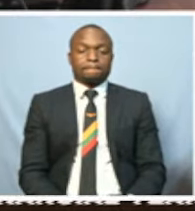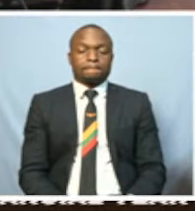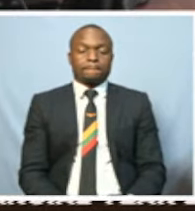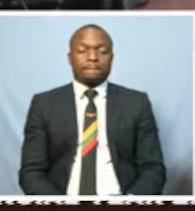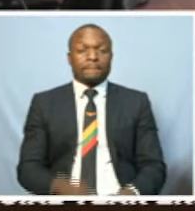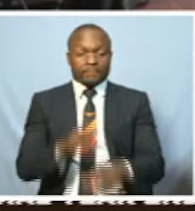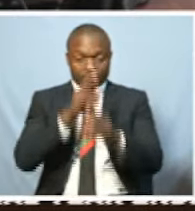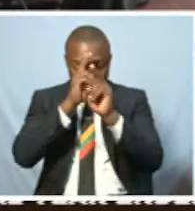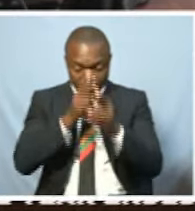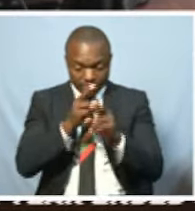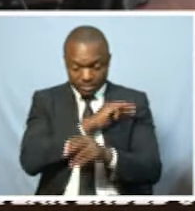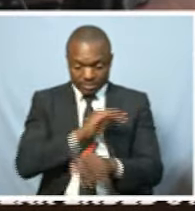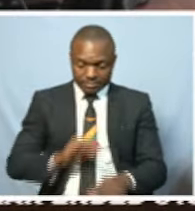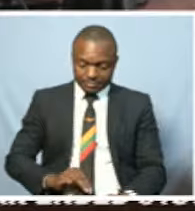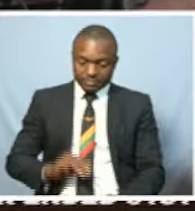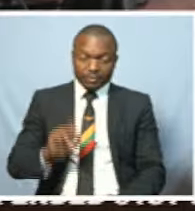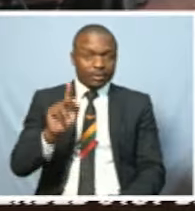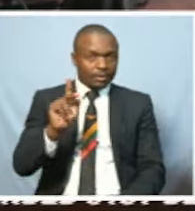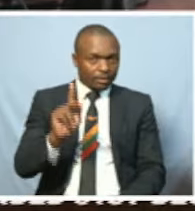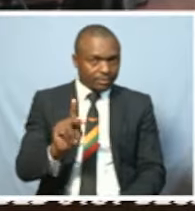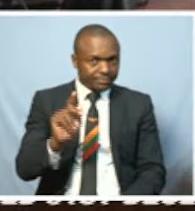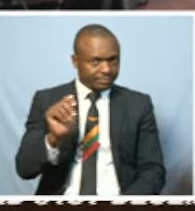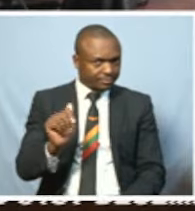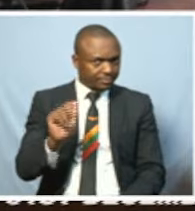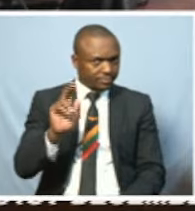Honorable Member for Kaumbwe.